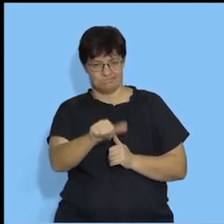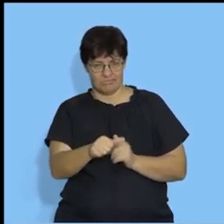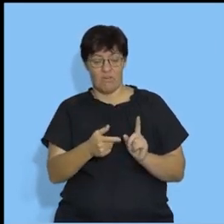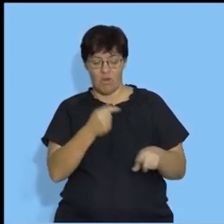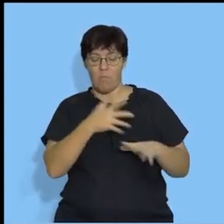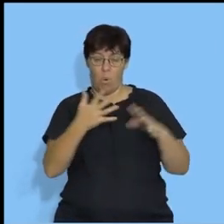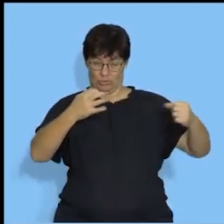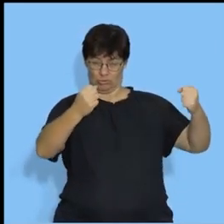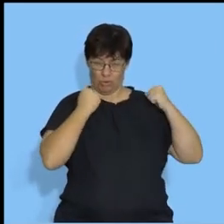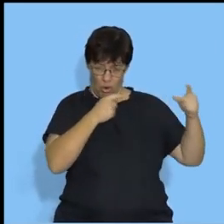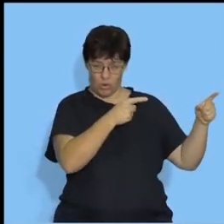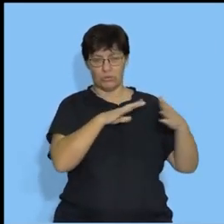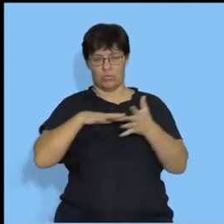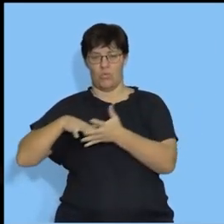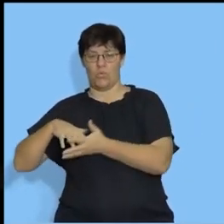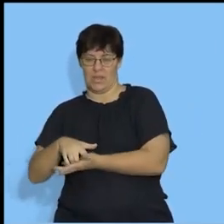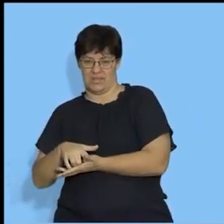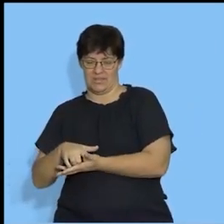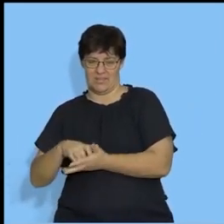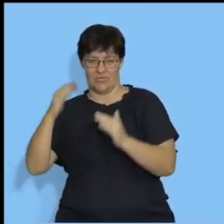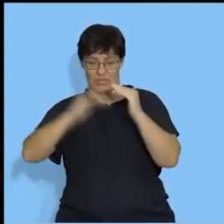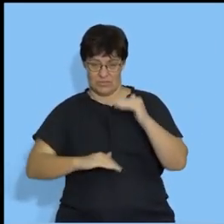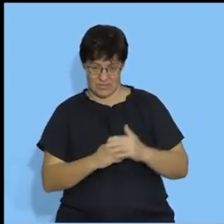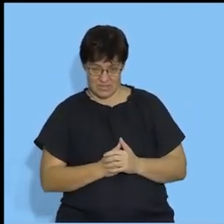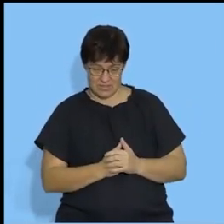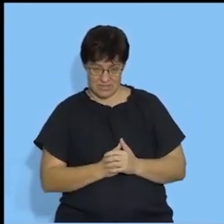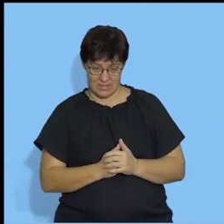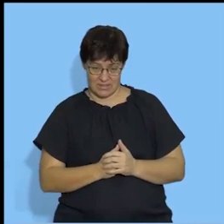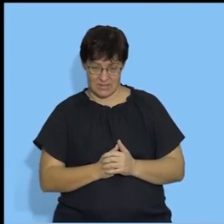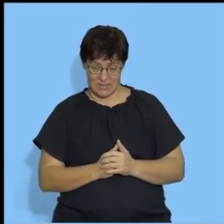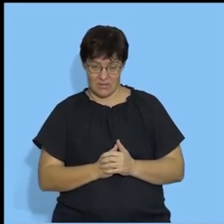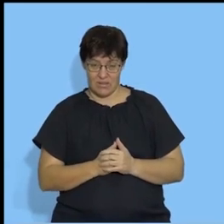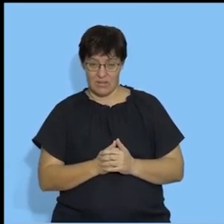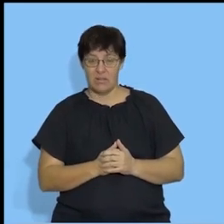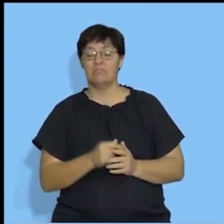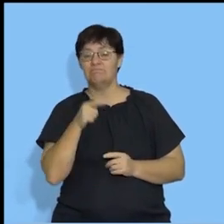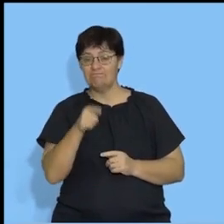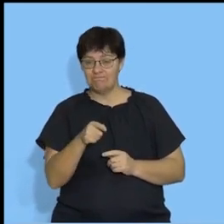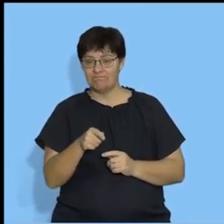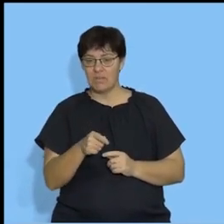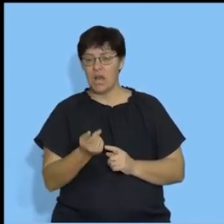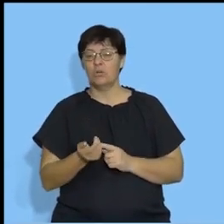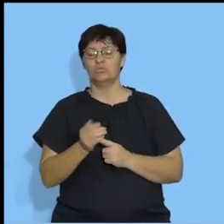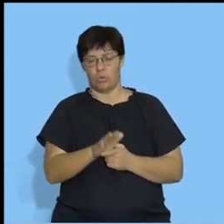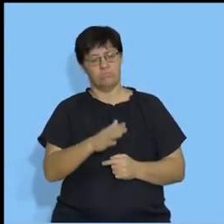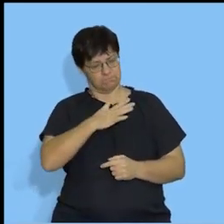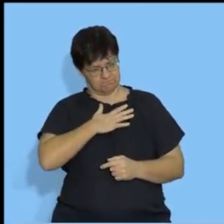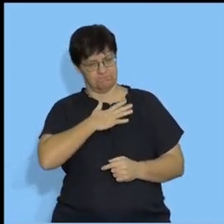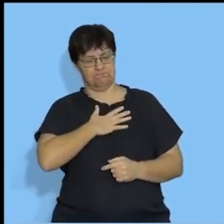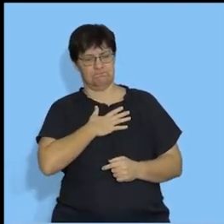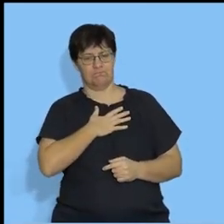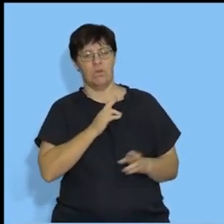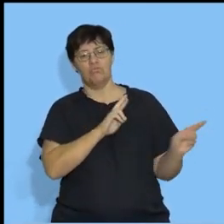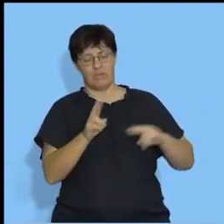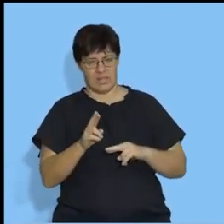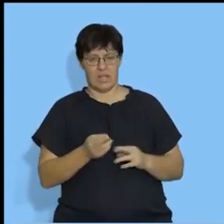to the weakest reducing agent. So a stronger reducing agent will actually show greater willingness or readiness to lose